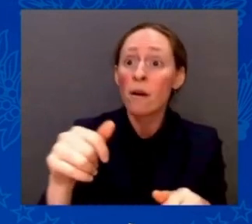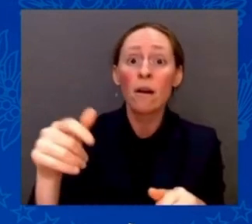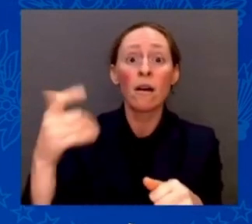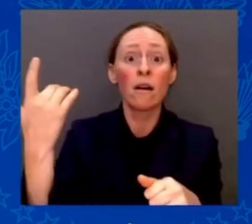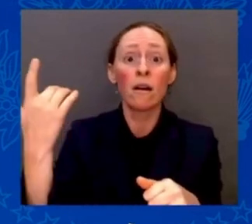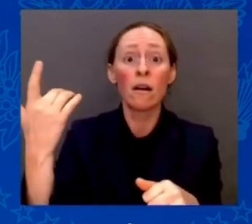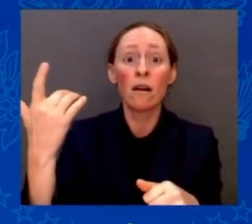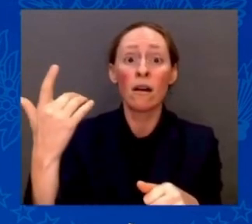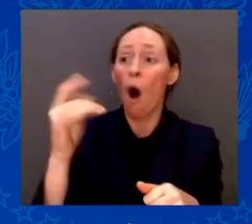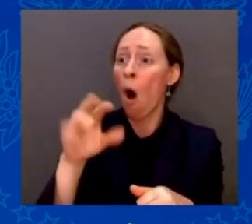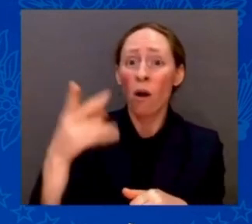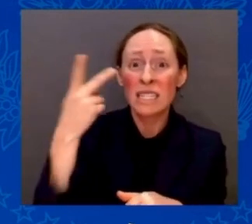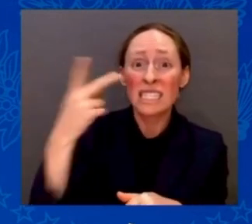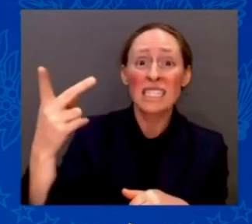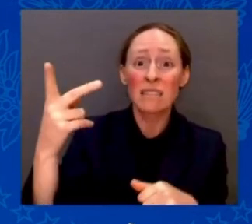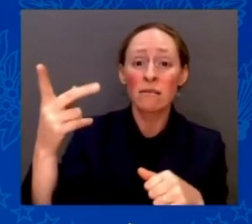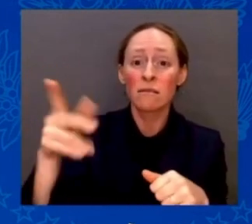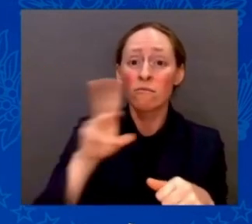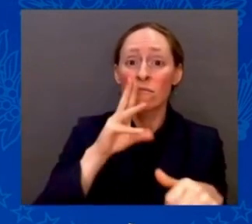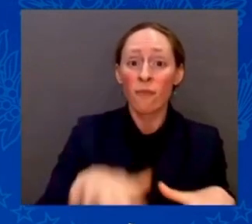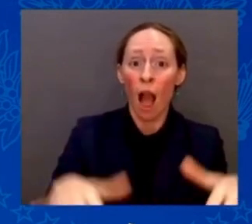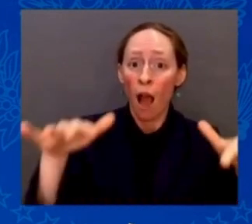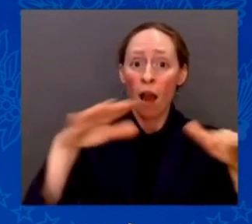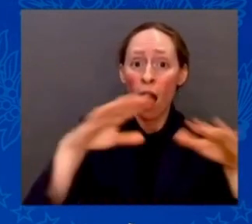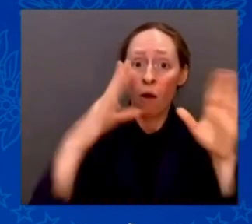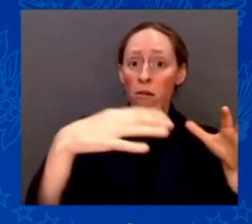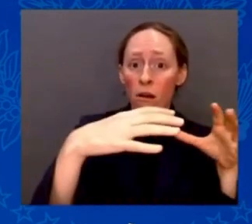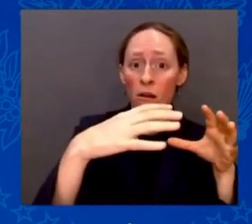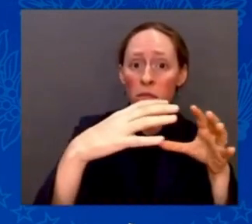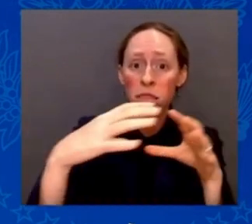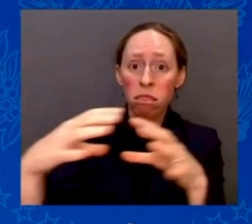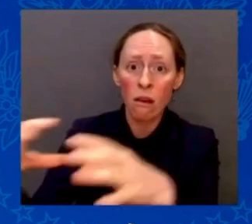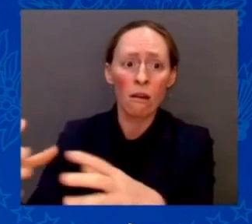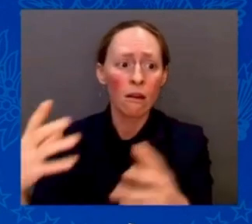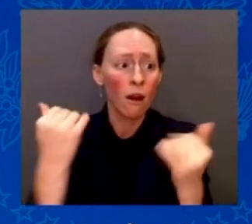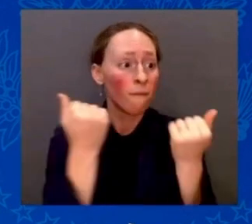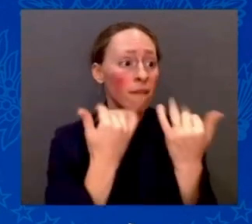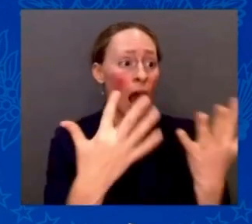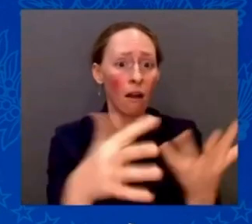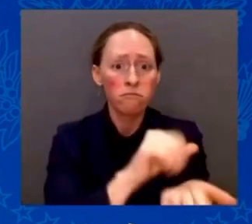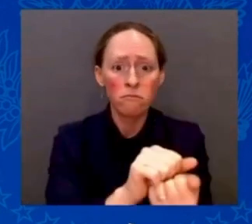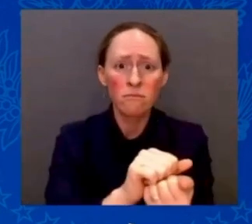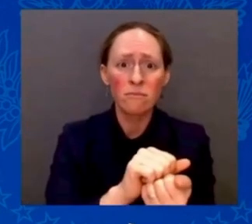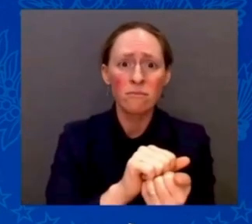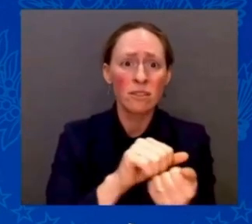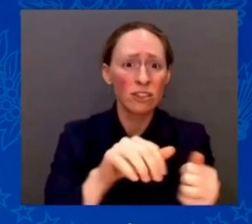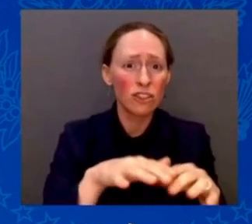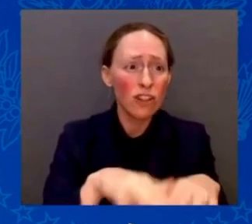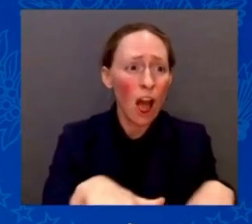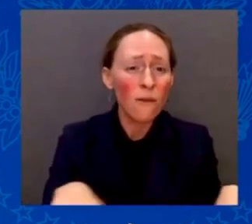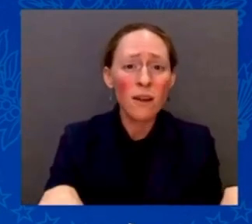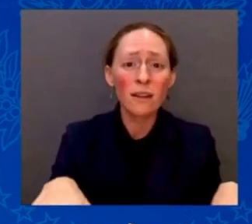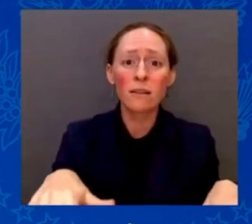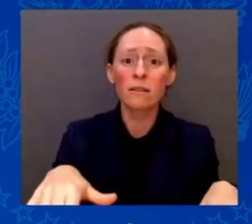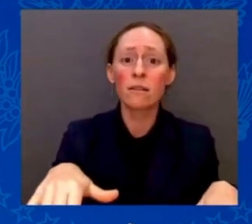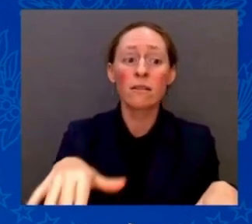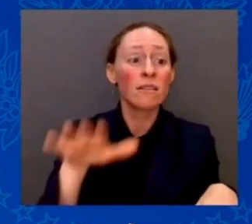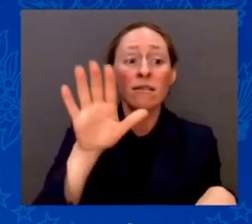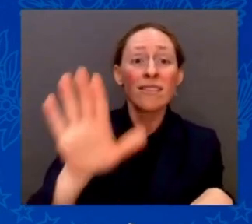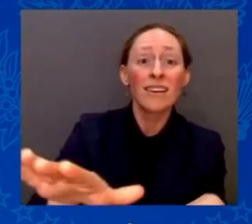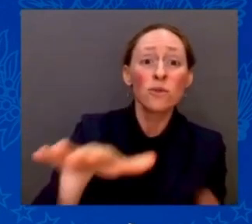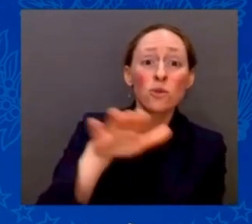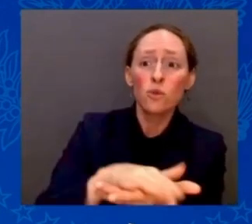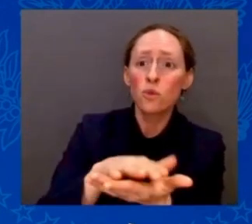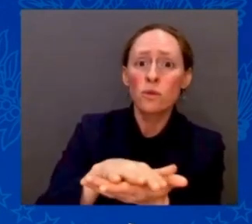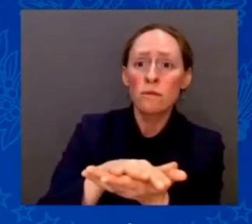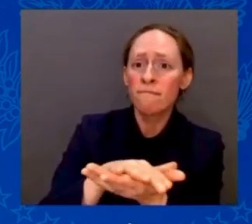you can't send your kid to school. These are urgent needs. And no matter how bright, how informed,